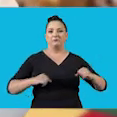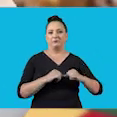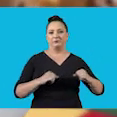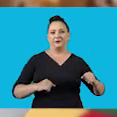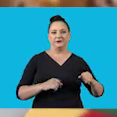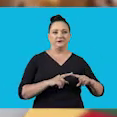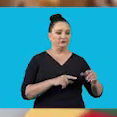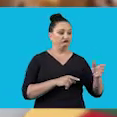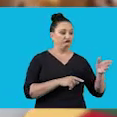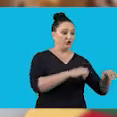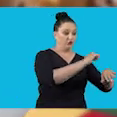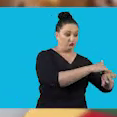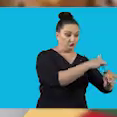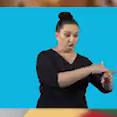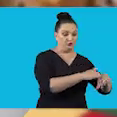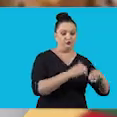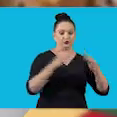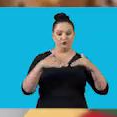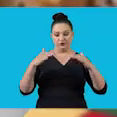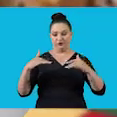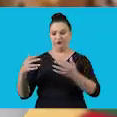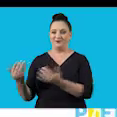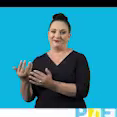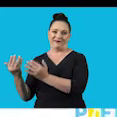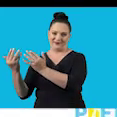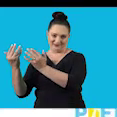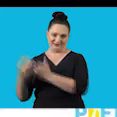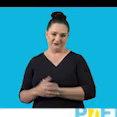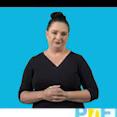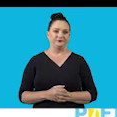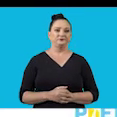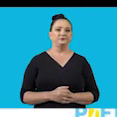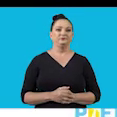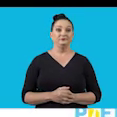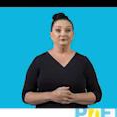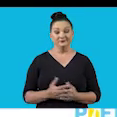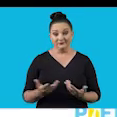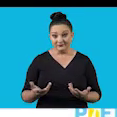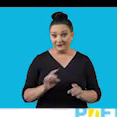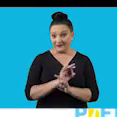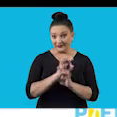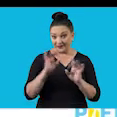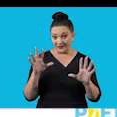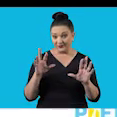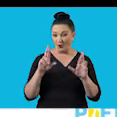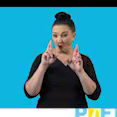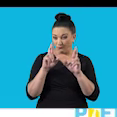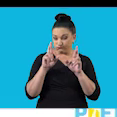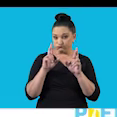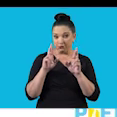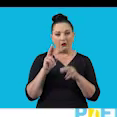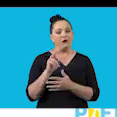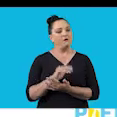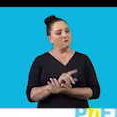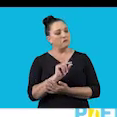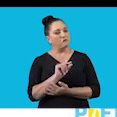they're moving from a solid, a liquid, to a gas. Now, I hope that was clear and it made you at least